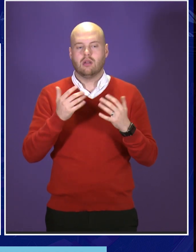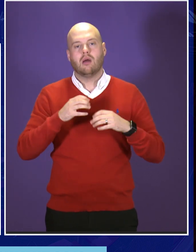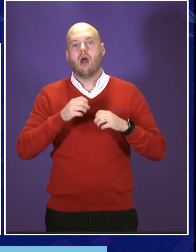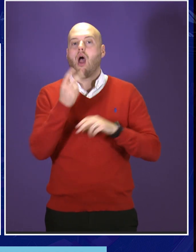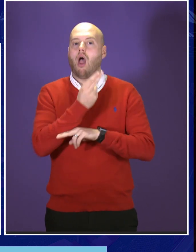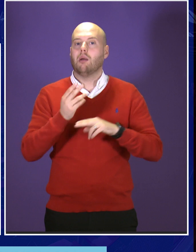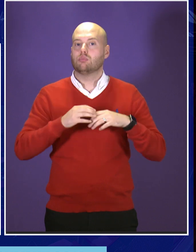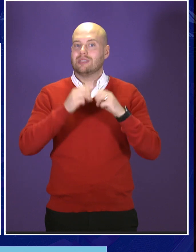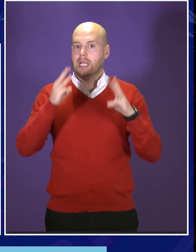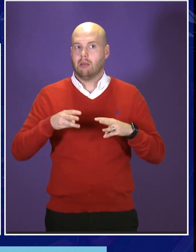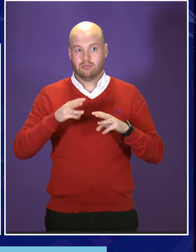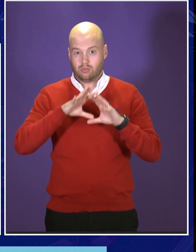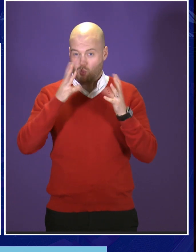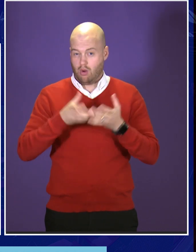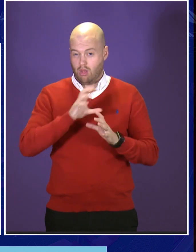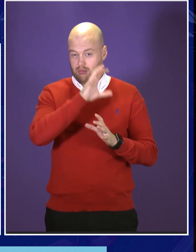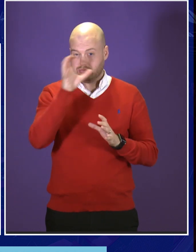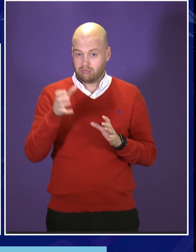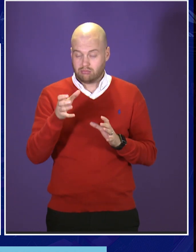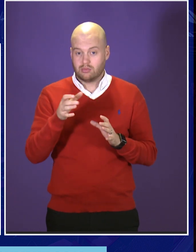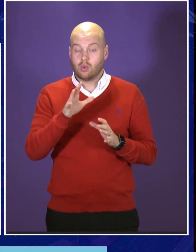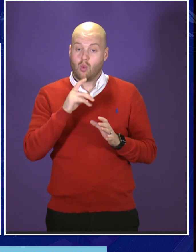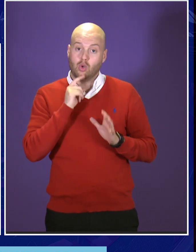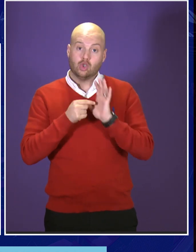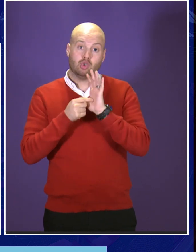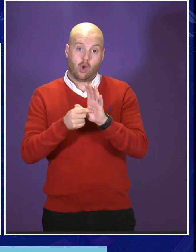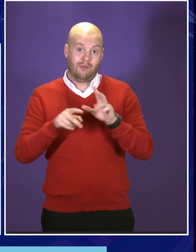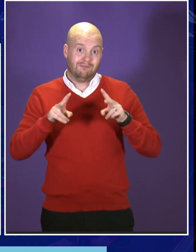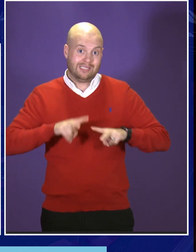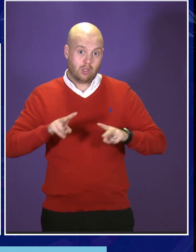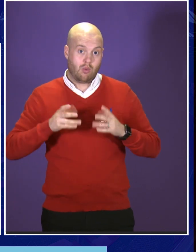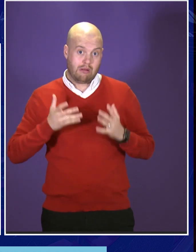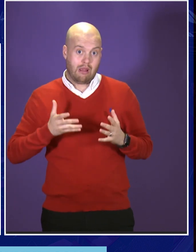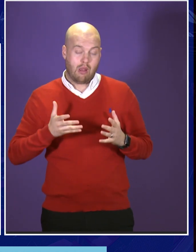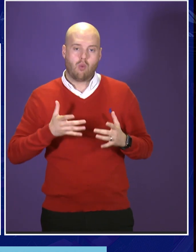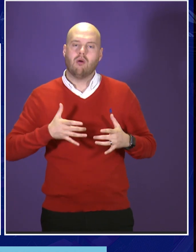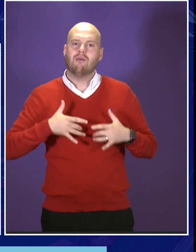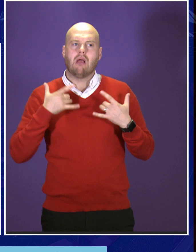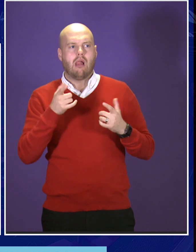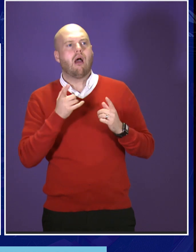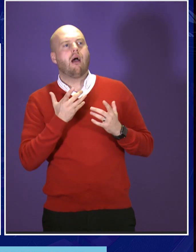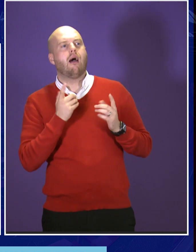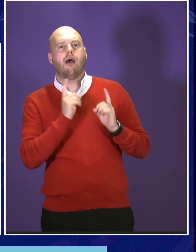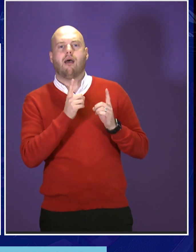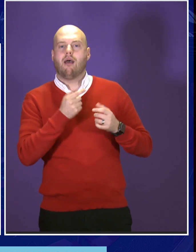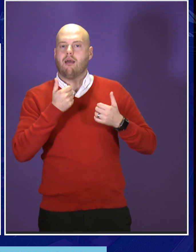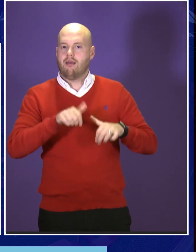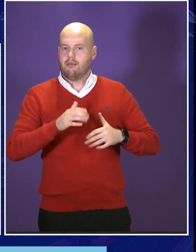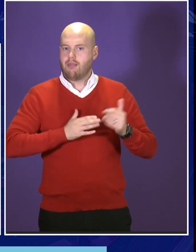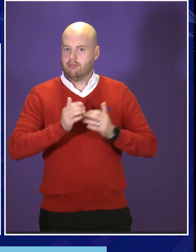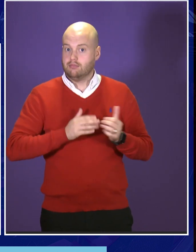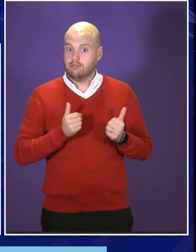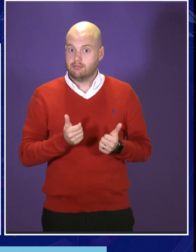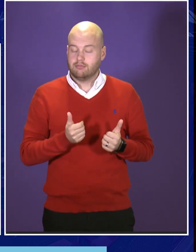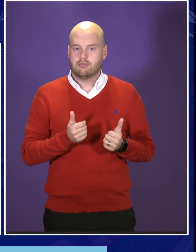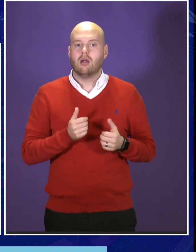the Prado. And I'm going to actually show you now a video to give you a little bit of a sense of what was envisaged and what was eventually built. And